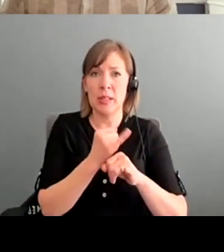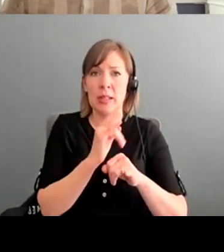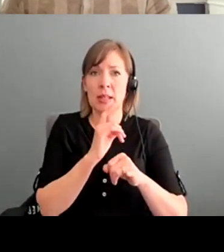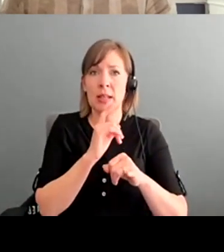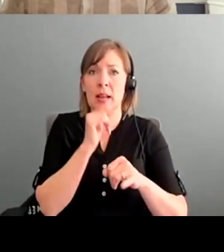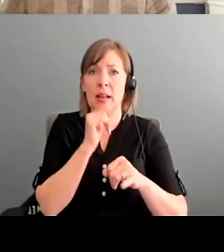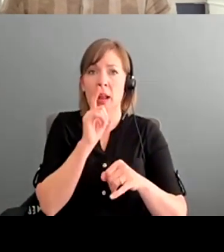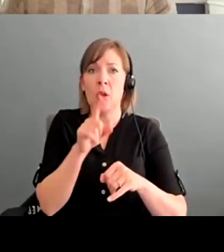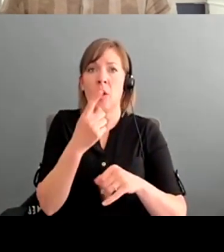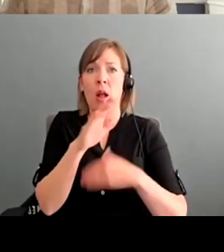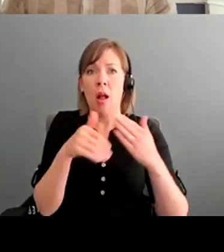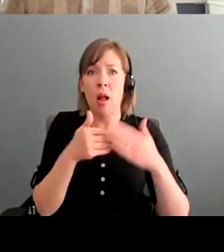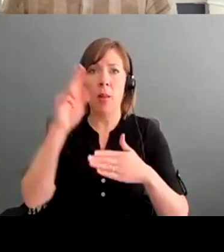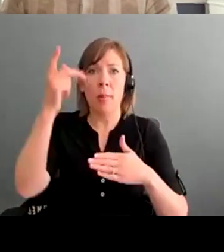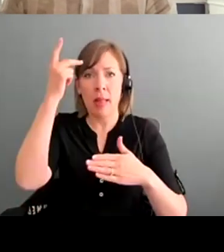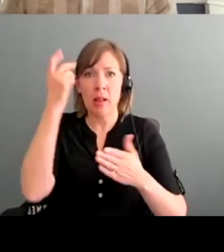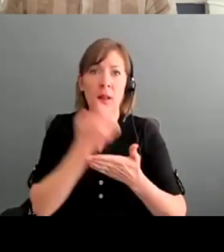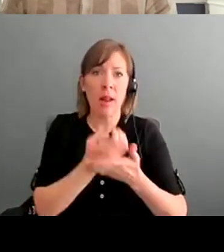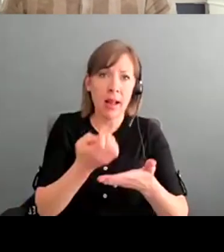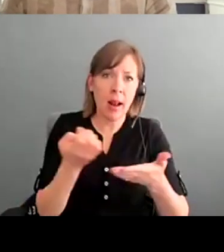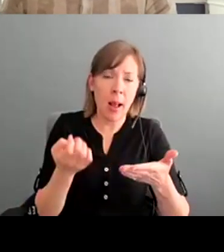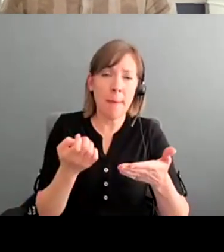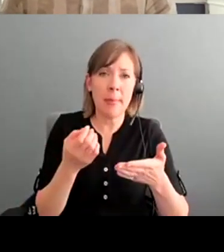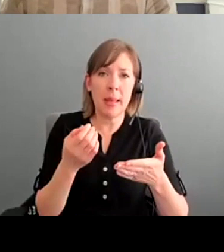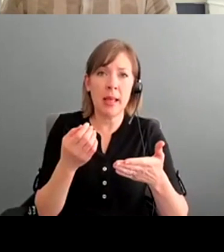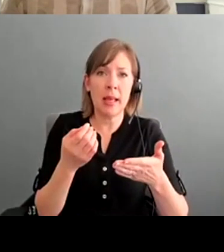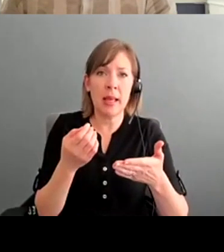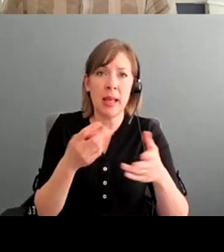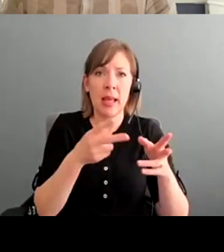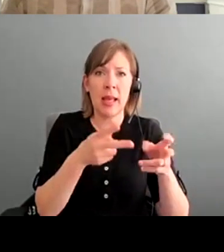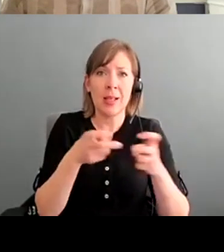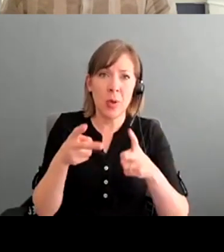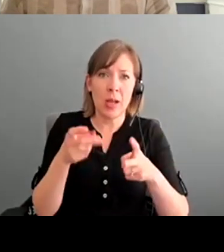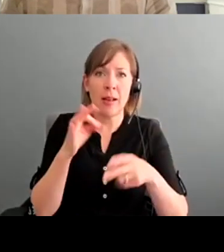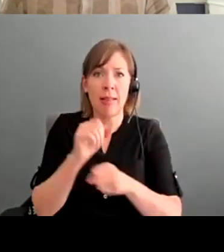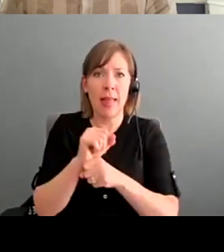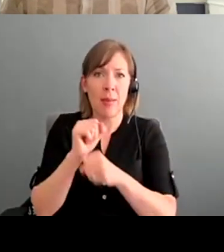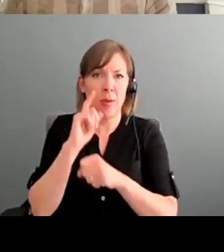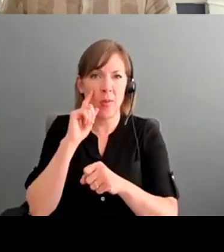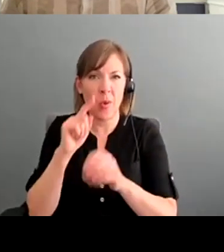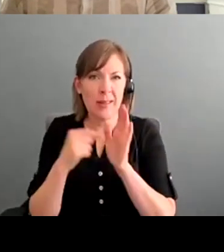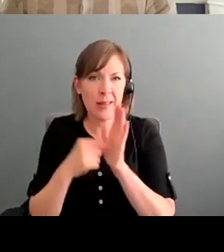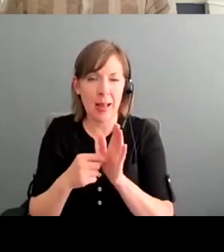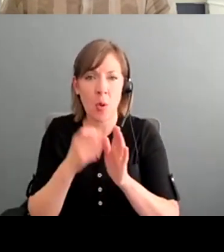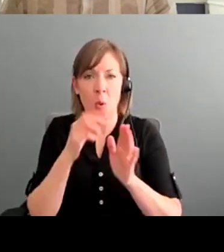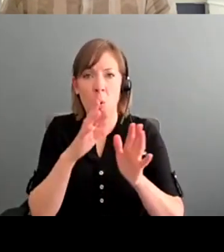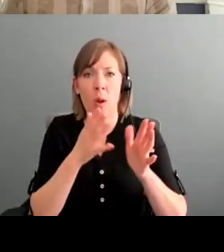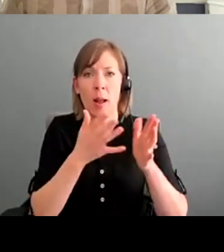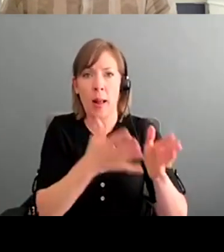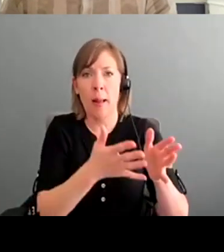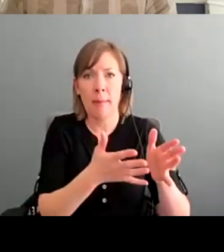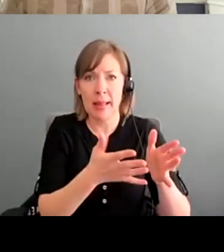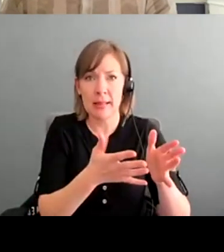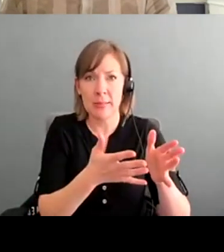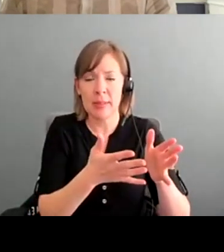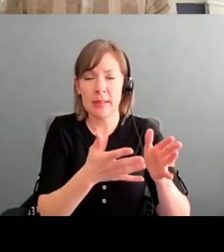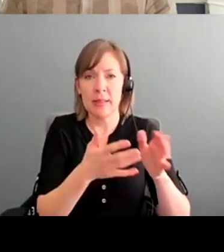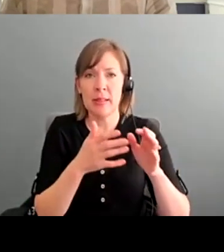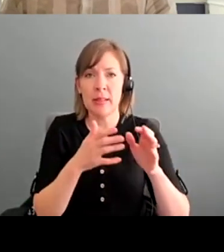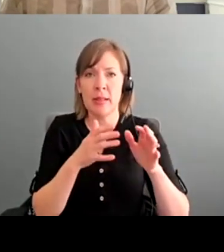not just all the political and economic extraction of labor, for example, or abandonment, but also